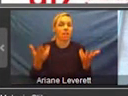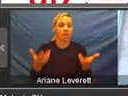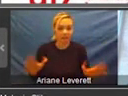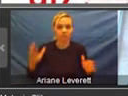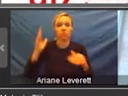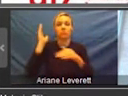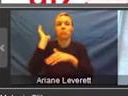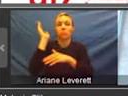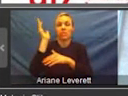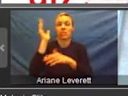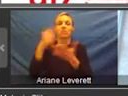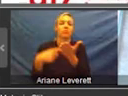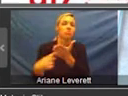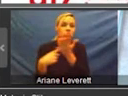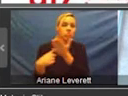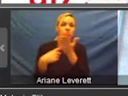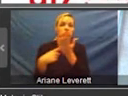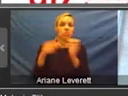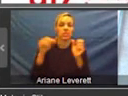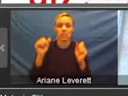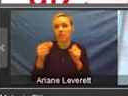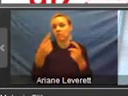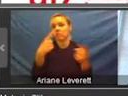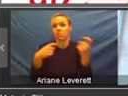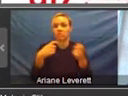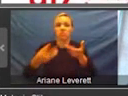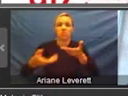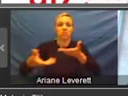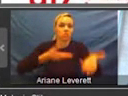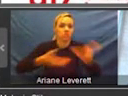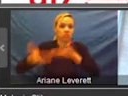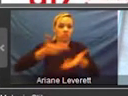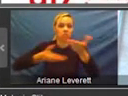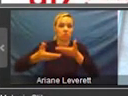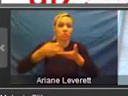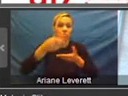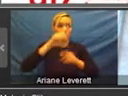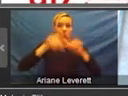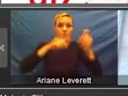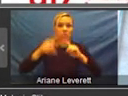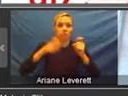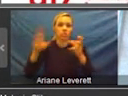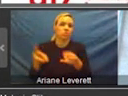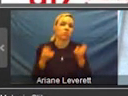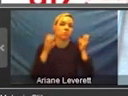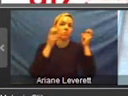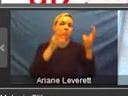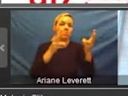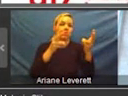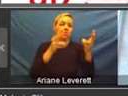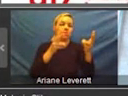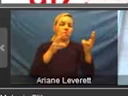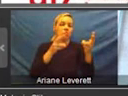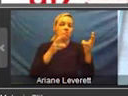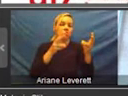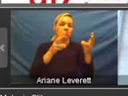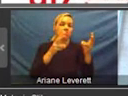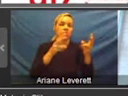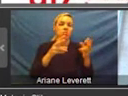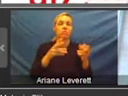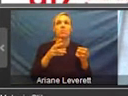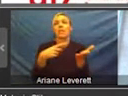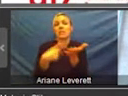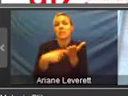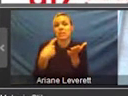presentation. Yeah, please post all your questions. We can talk about more examples. We can